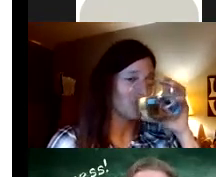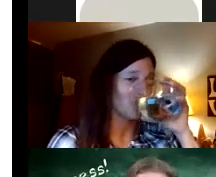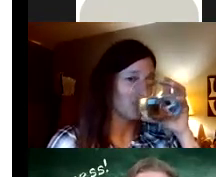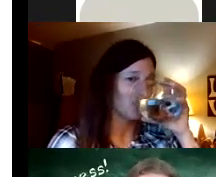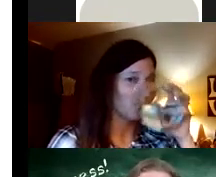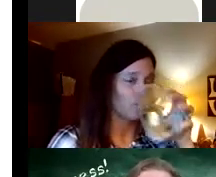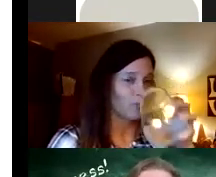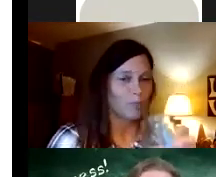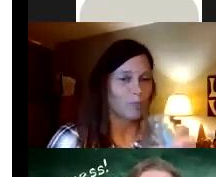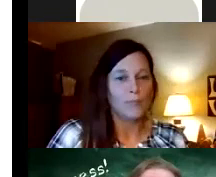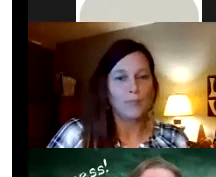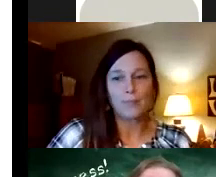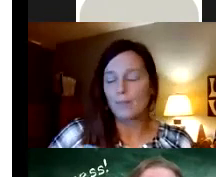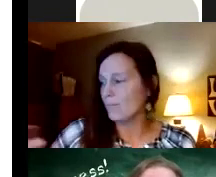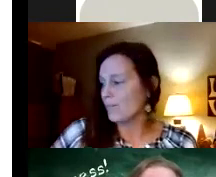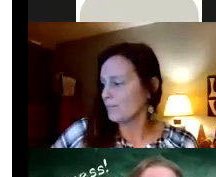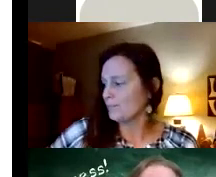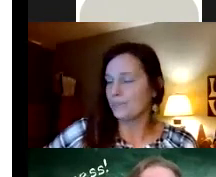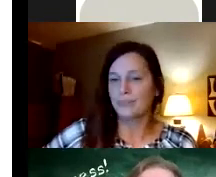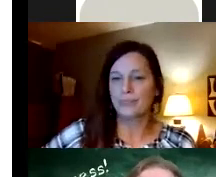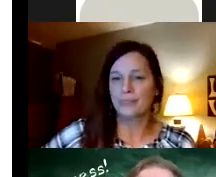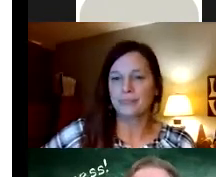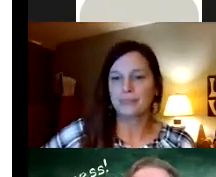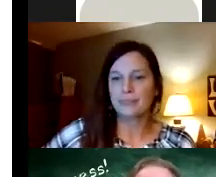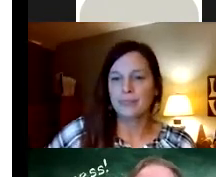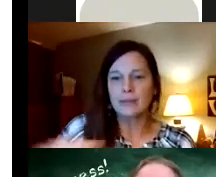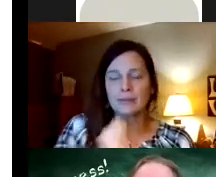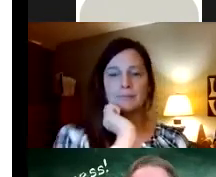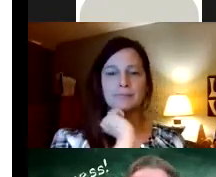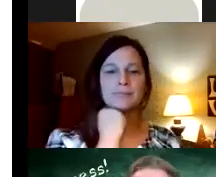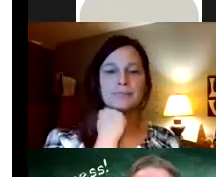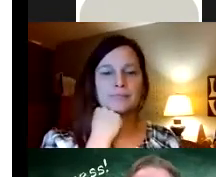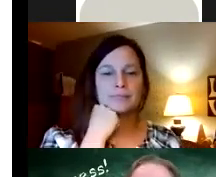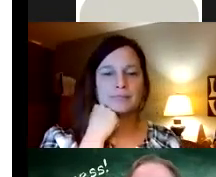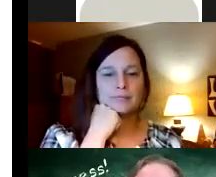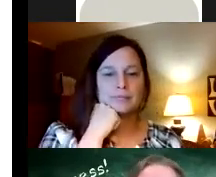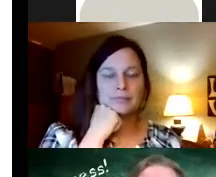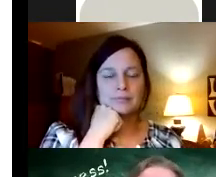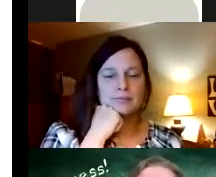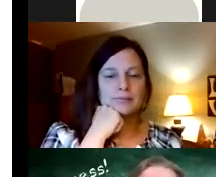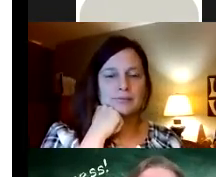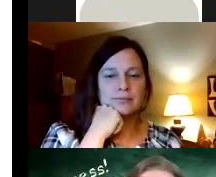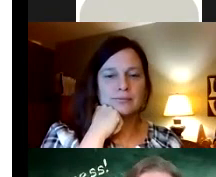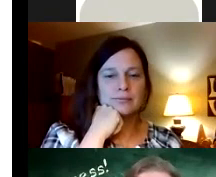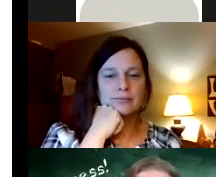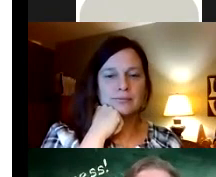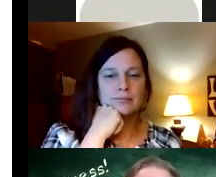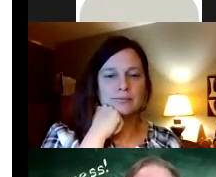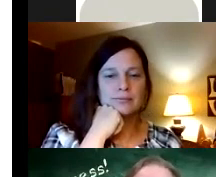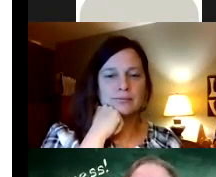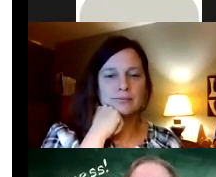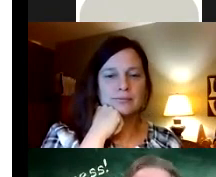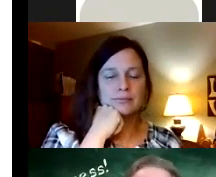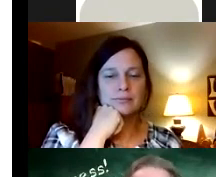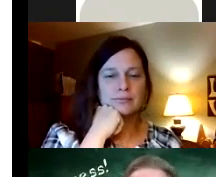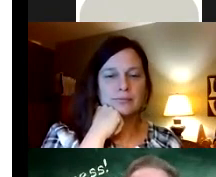to campus as a direct cost. But even if you're not living on campus, even if you're going to a community college, you're